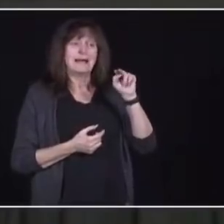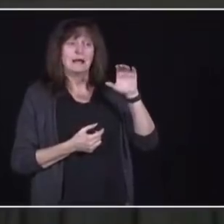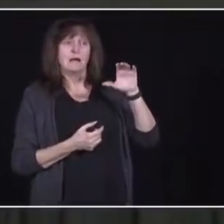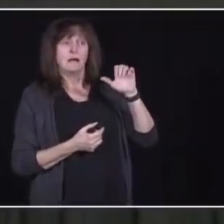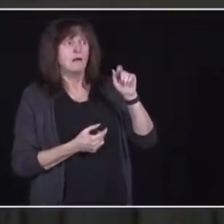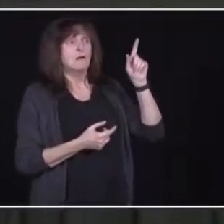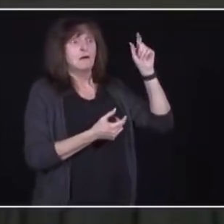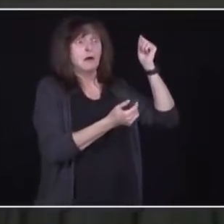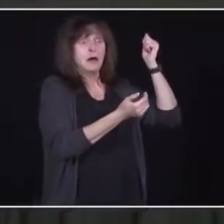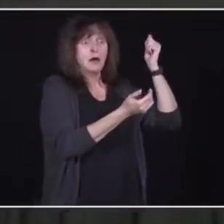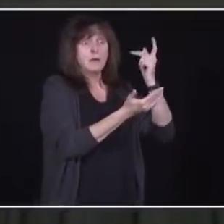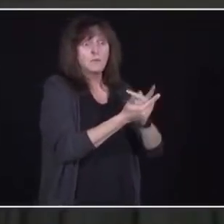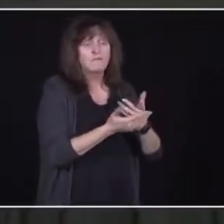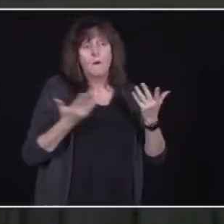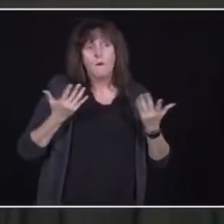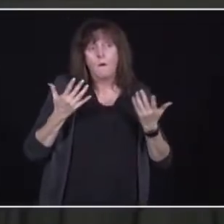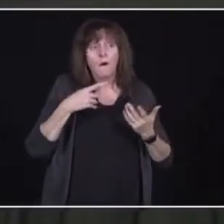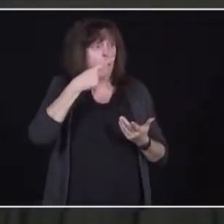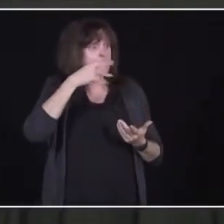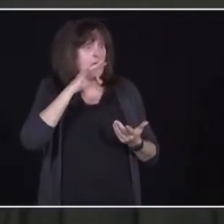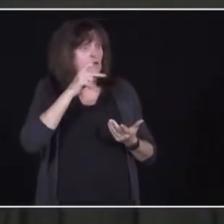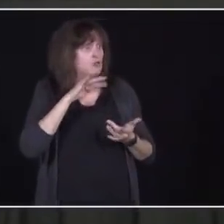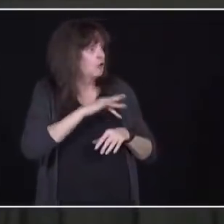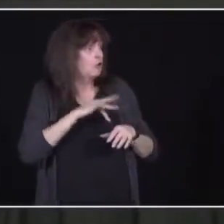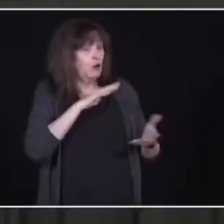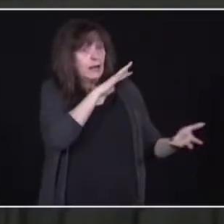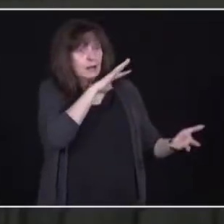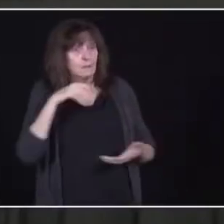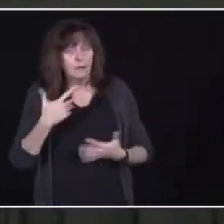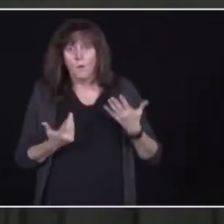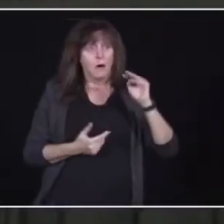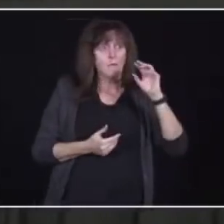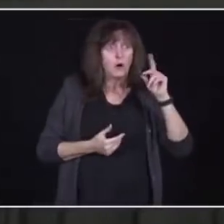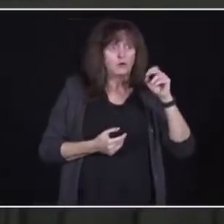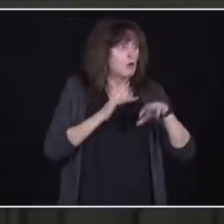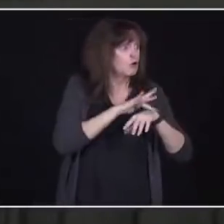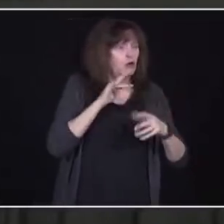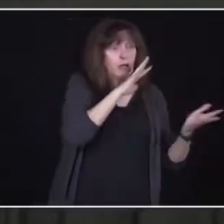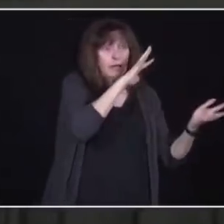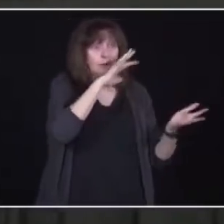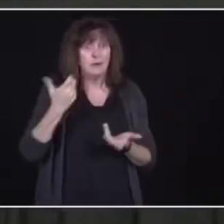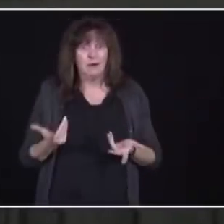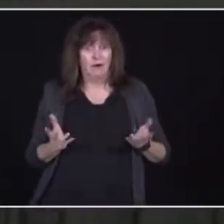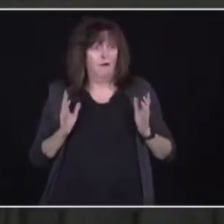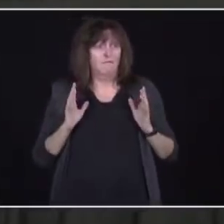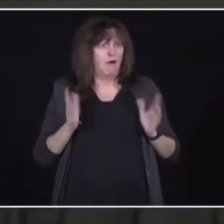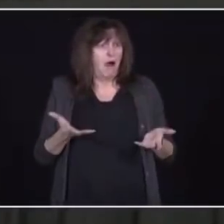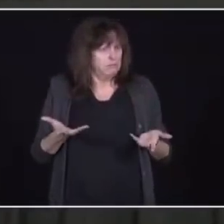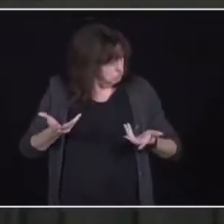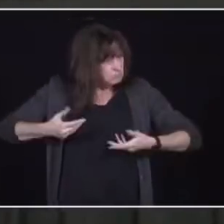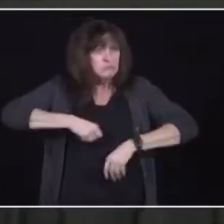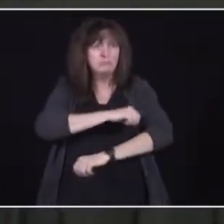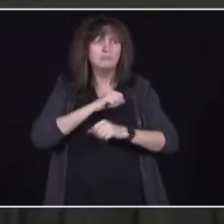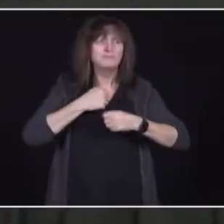Moderna arrives earlier, we want to be able to get into, for example, a little bit earlier, those 80 years old and above. Those who are not